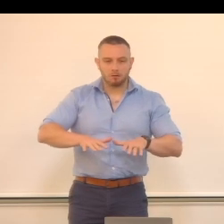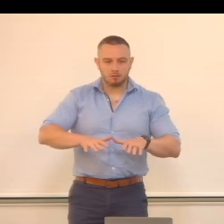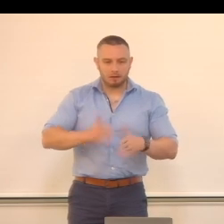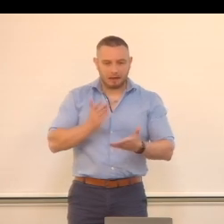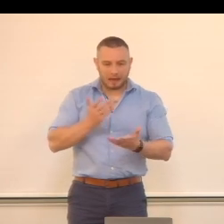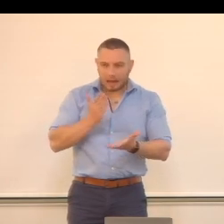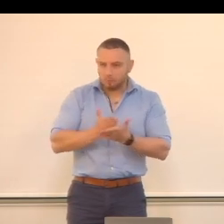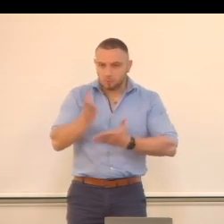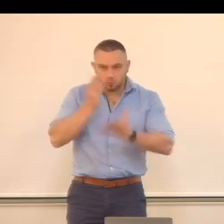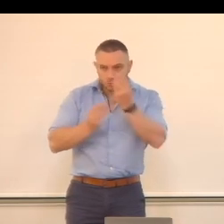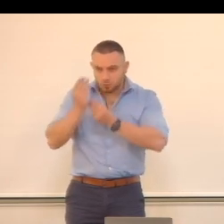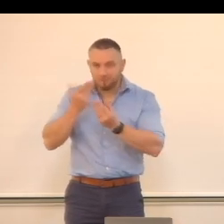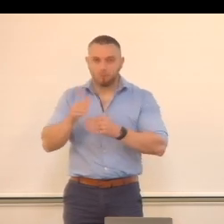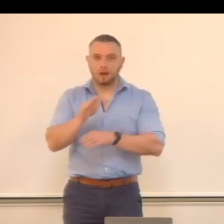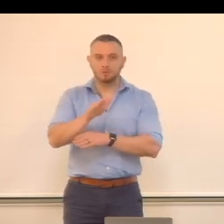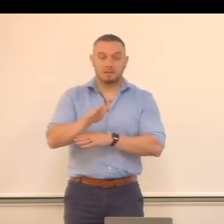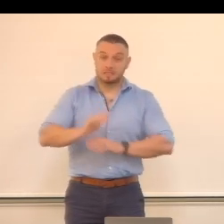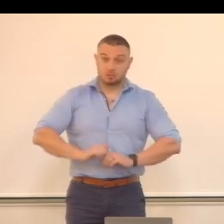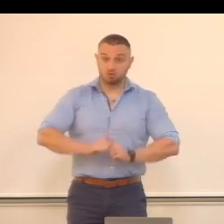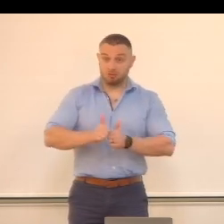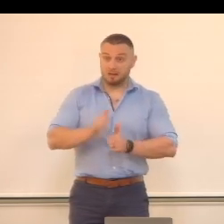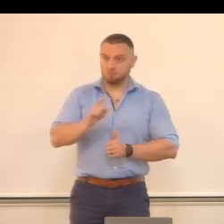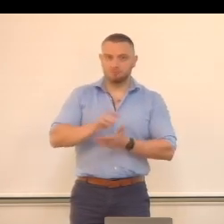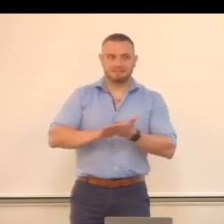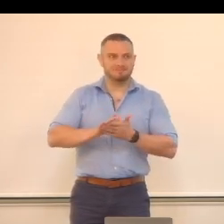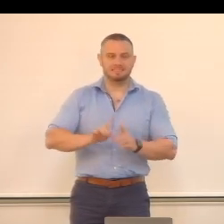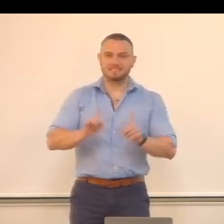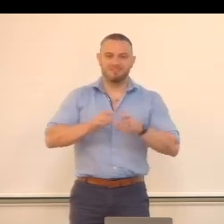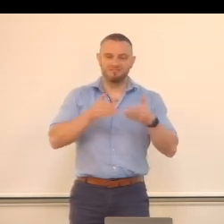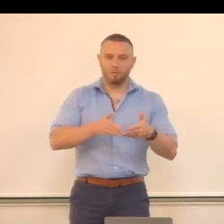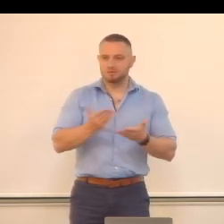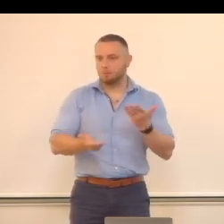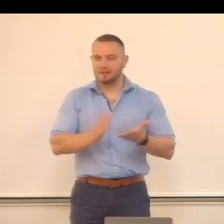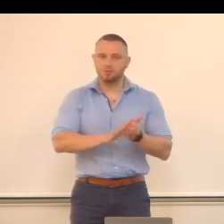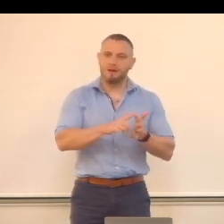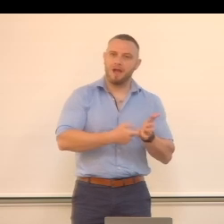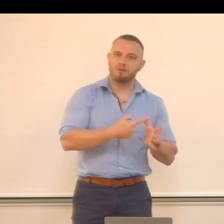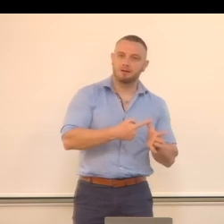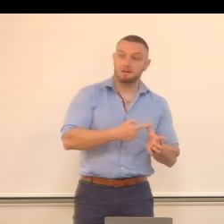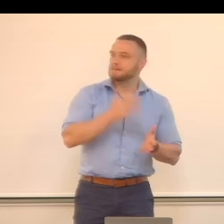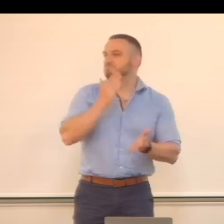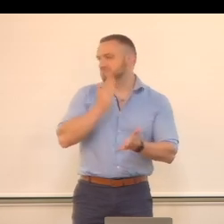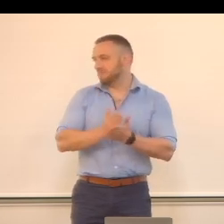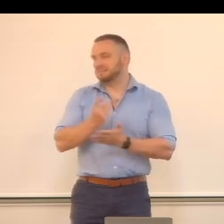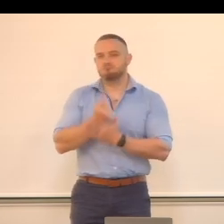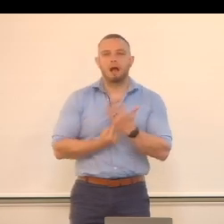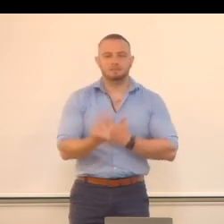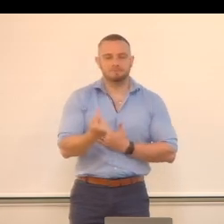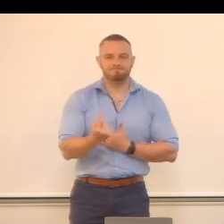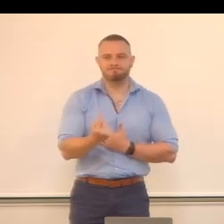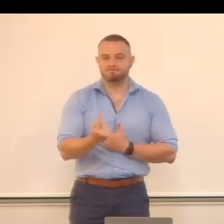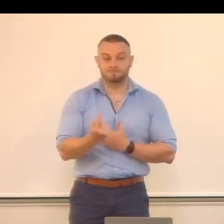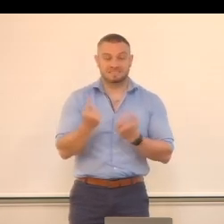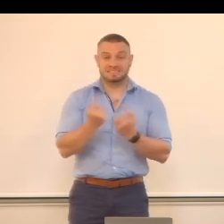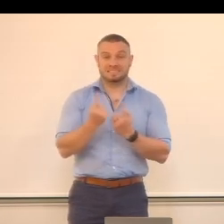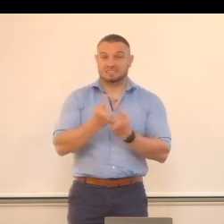in the field, which is awesome. It's just a different focus than HERA. You're definitely isolated. If things